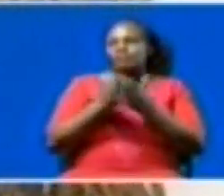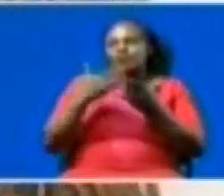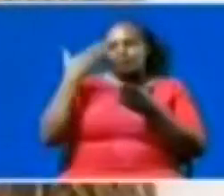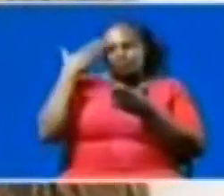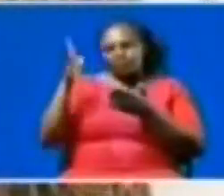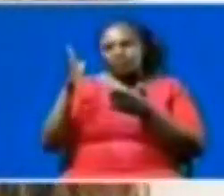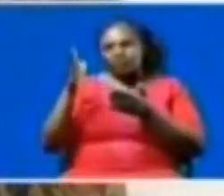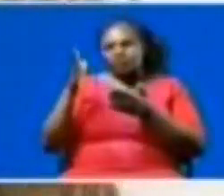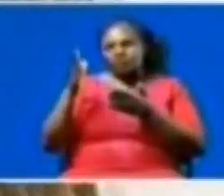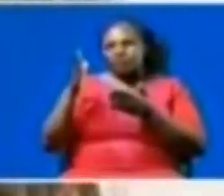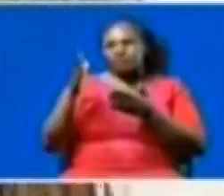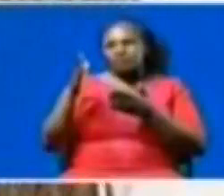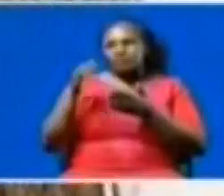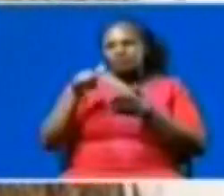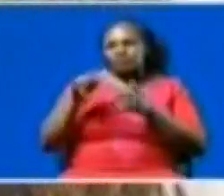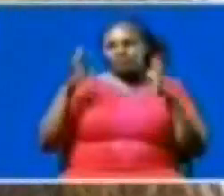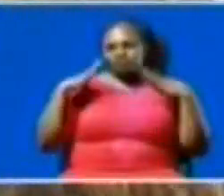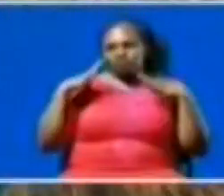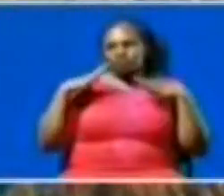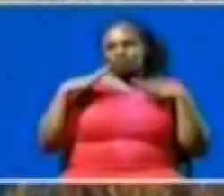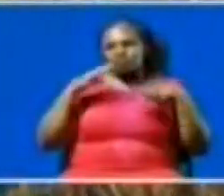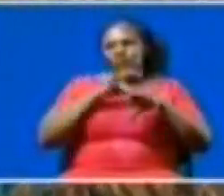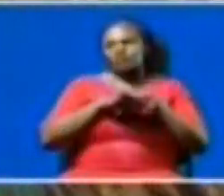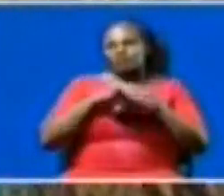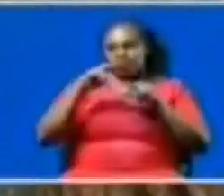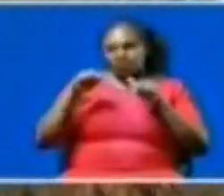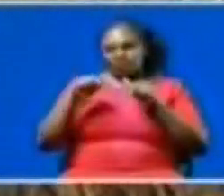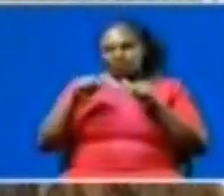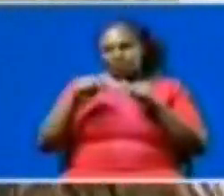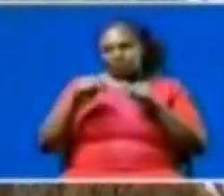awareness. So this holiday, please go get checked.